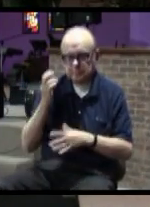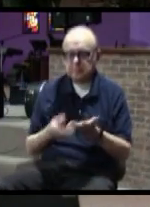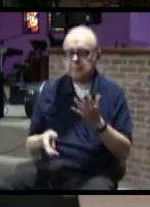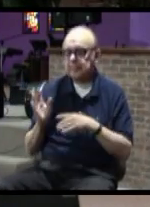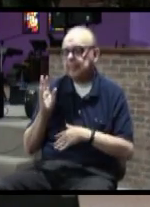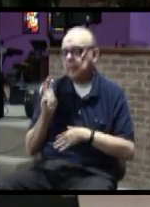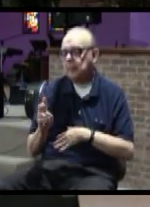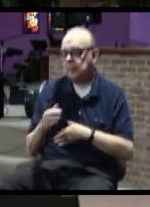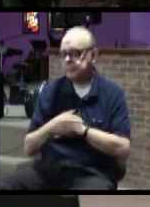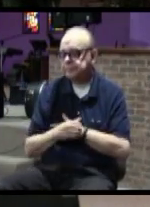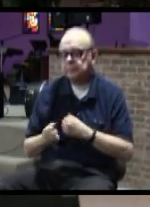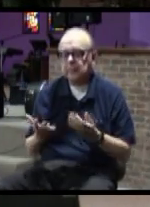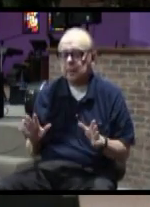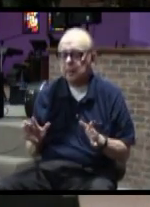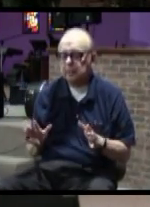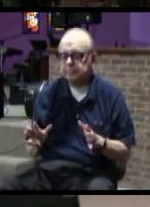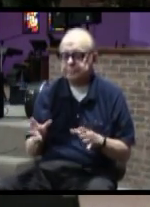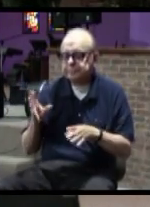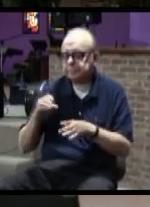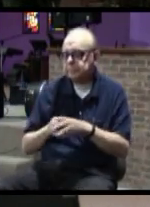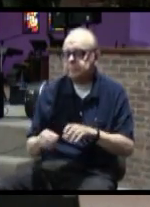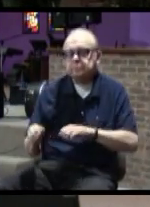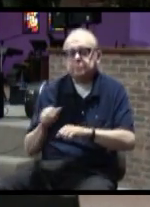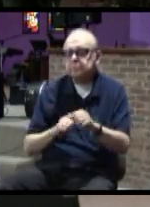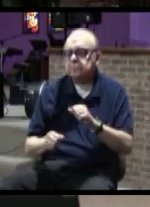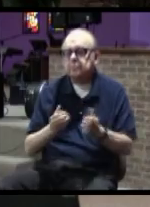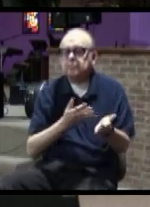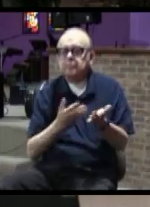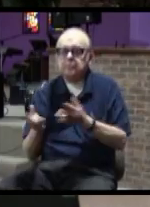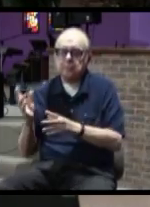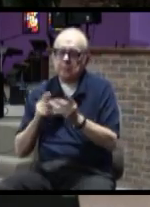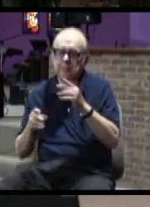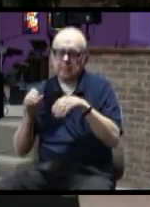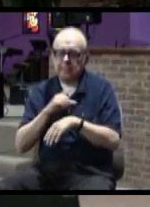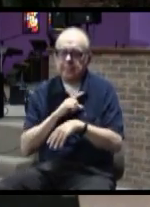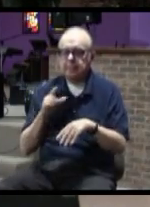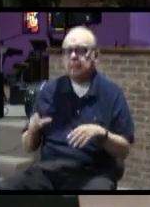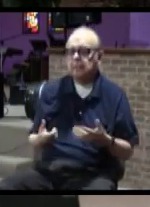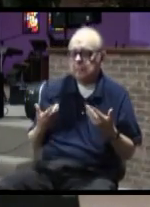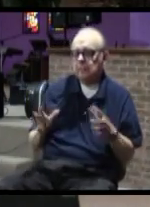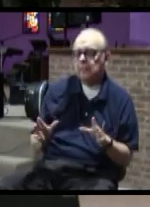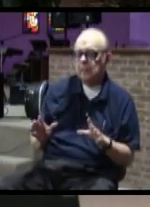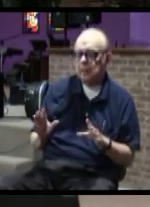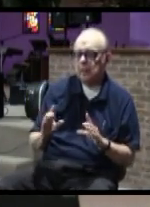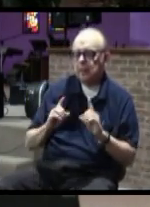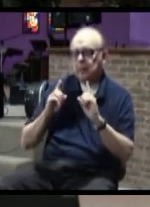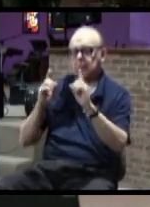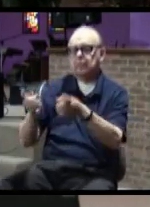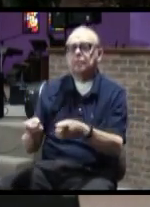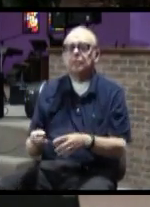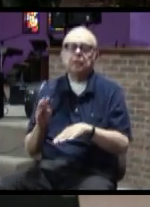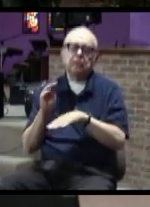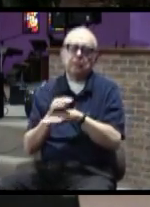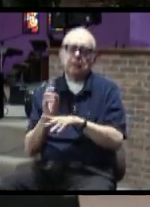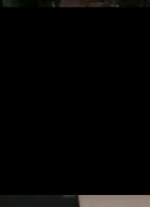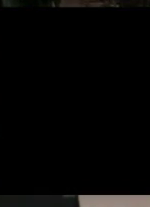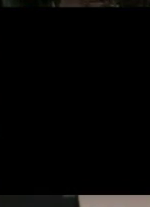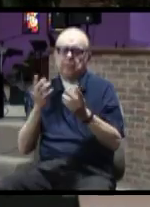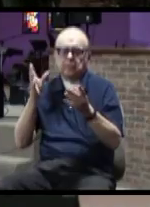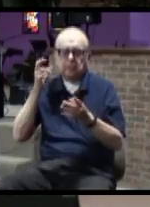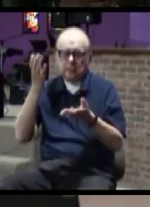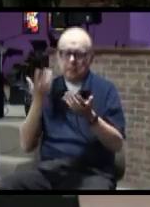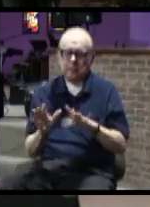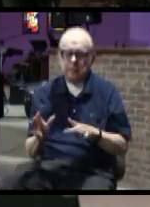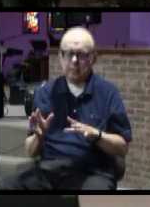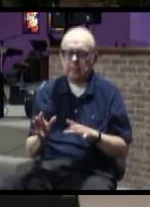Because what happens is Satan wants you to be one-sided. He doesn't want you to get into fellowship or bringing people into the Lord. He doesn't want you to go out here